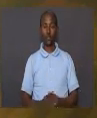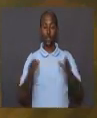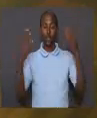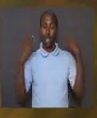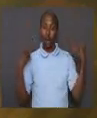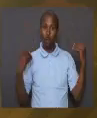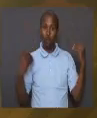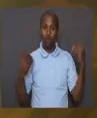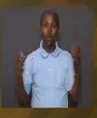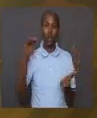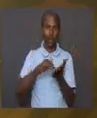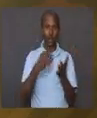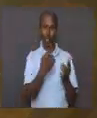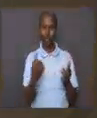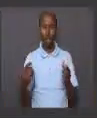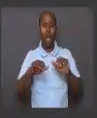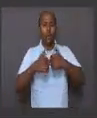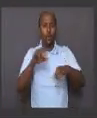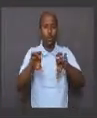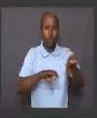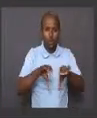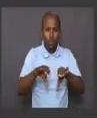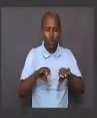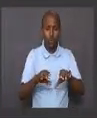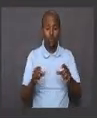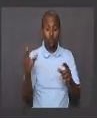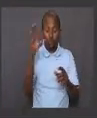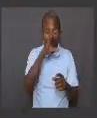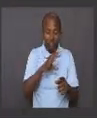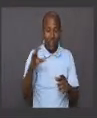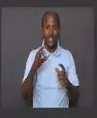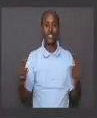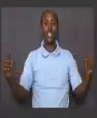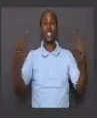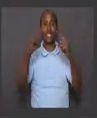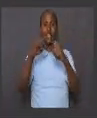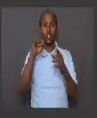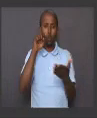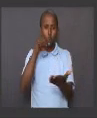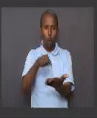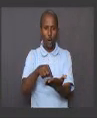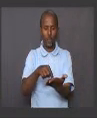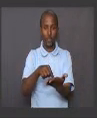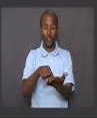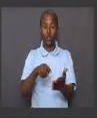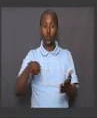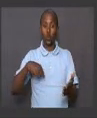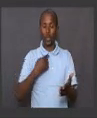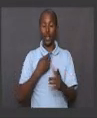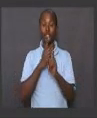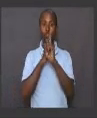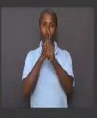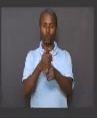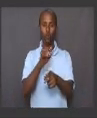Hello again, everyone. How did you do? To find the intersection points, we can solve